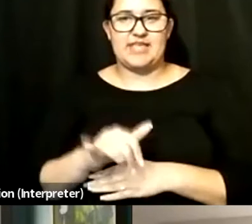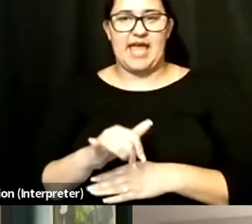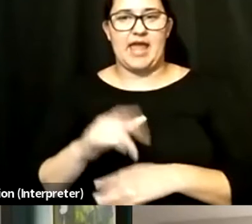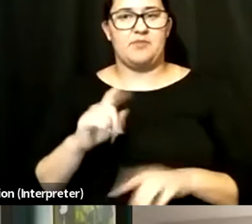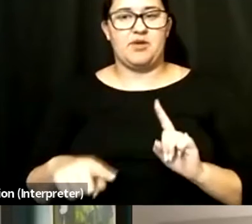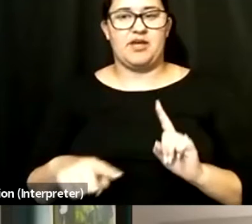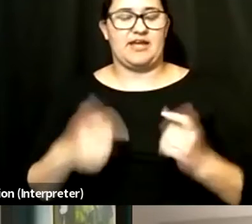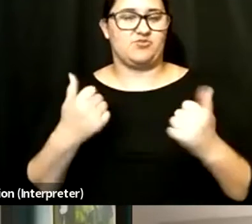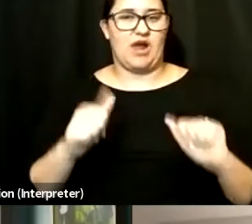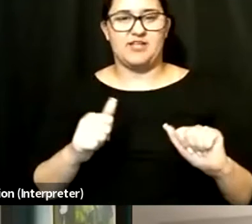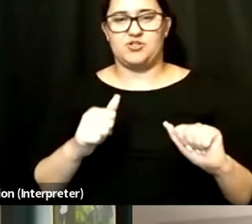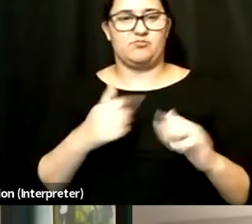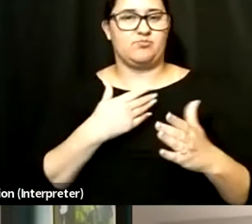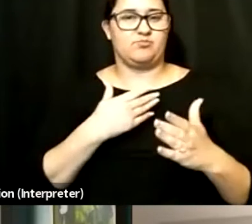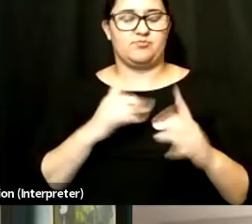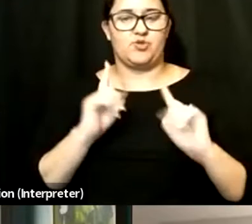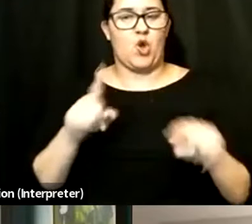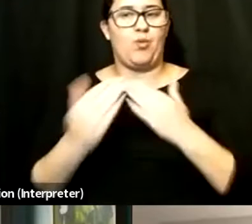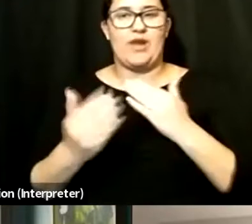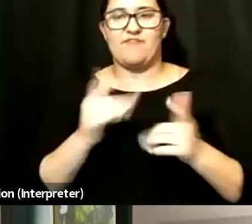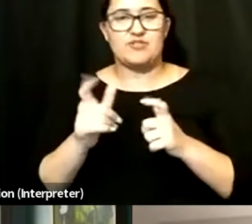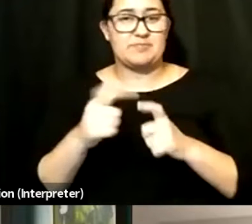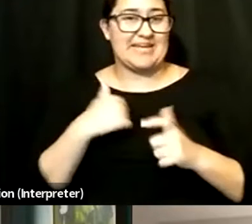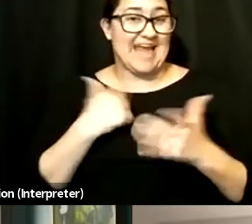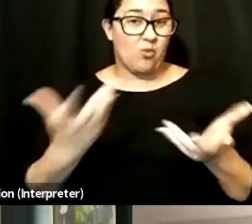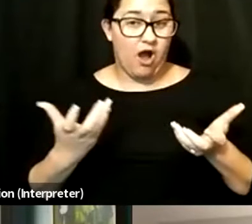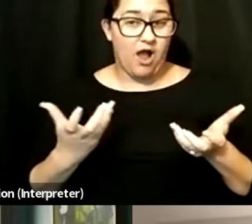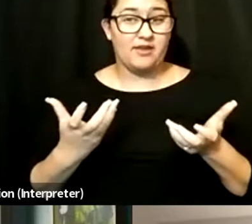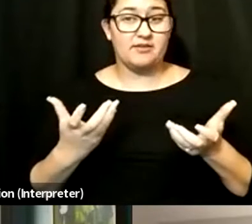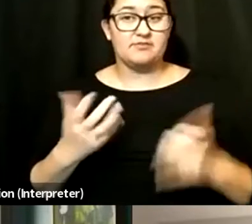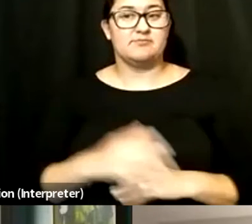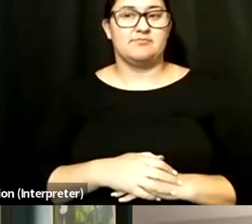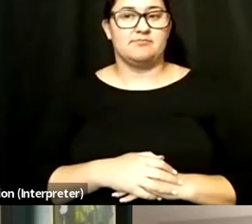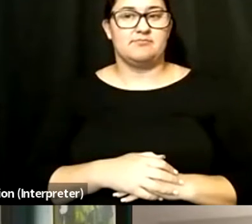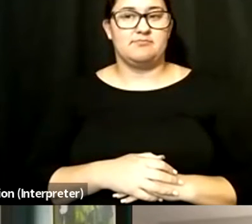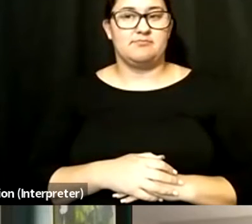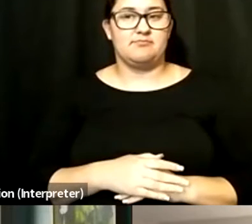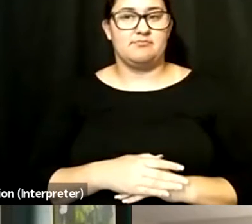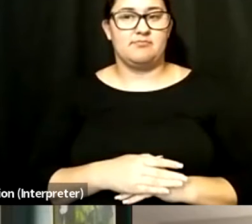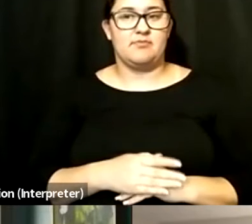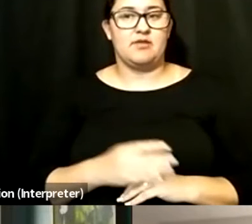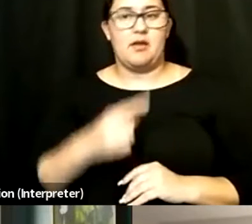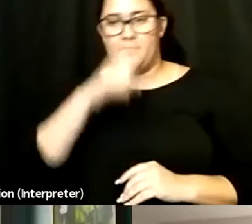they do things. If anything, I look to our disabled community kind of to set our